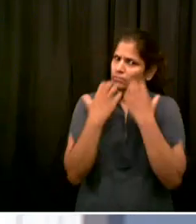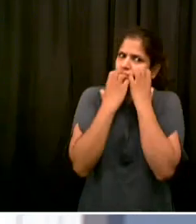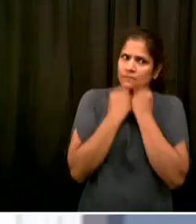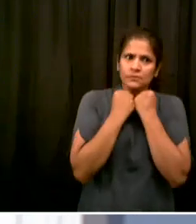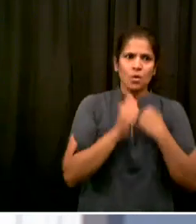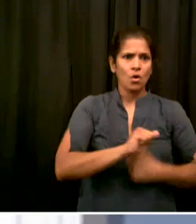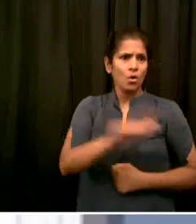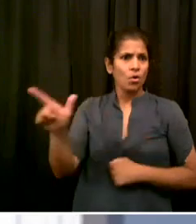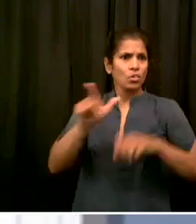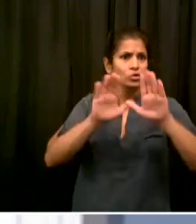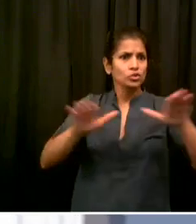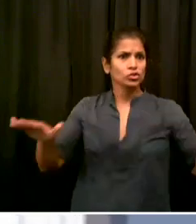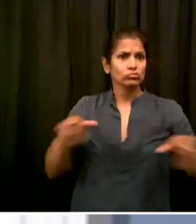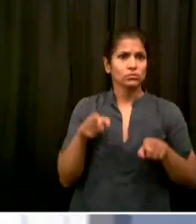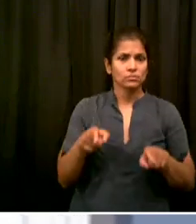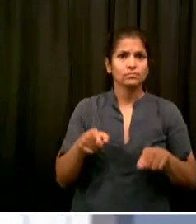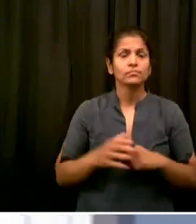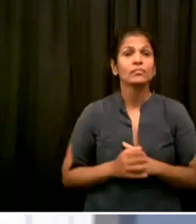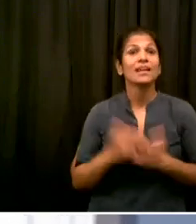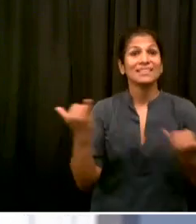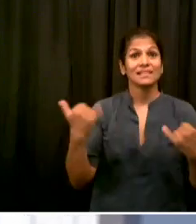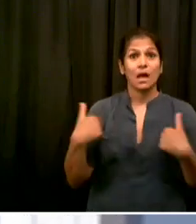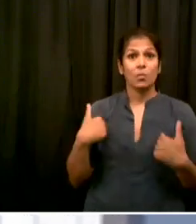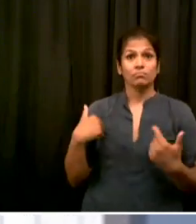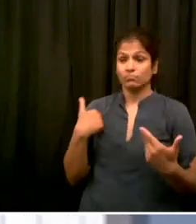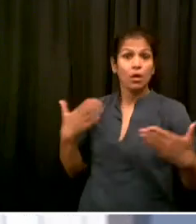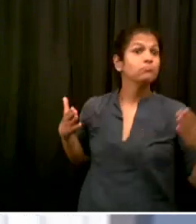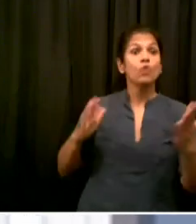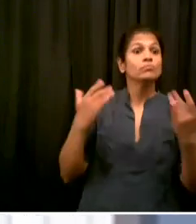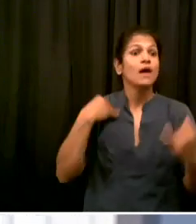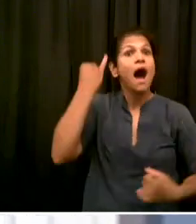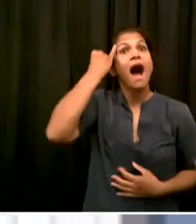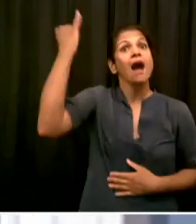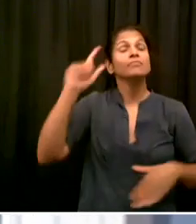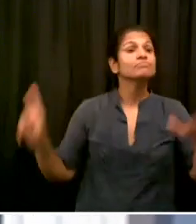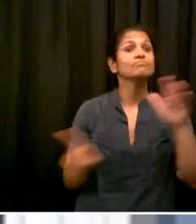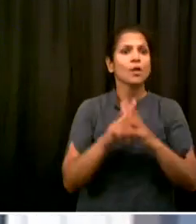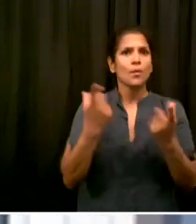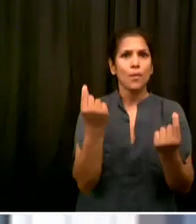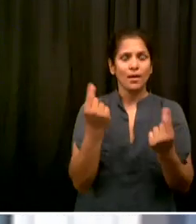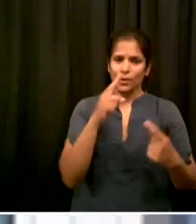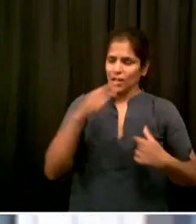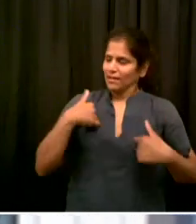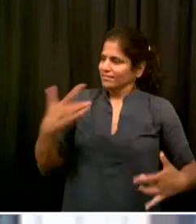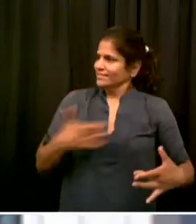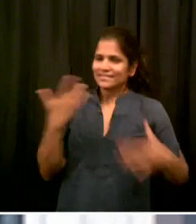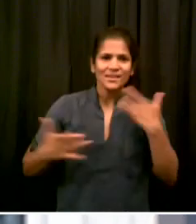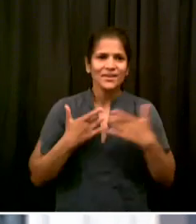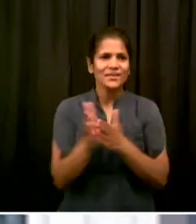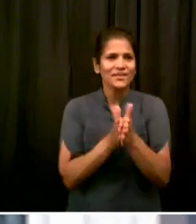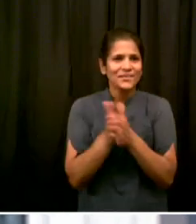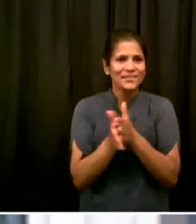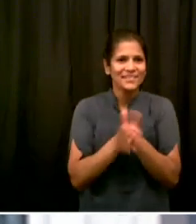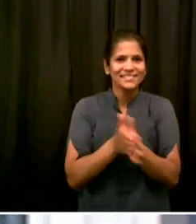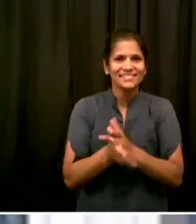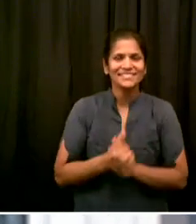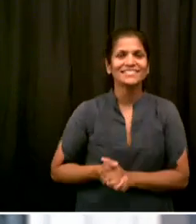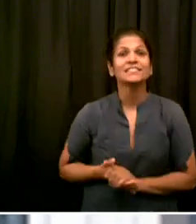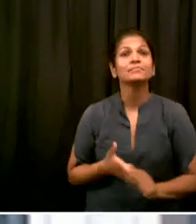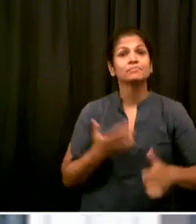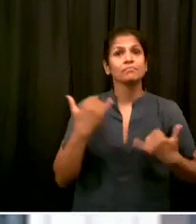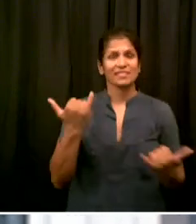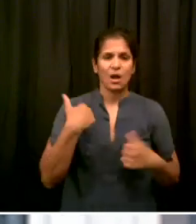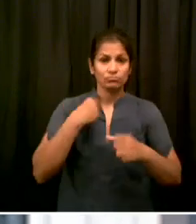outdoor learning as a supplement to the school day. Before COVID, as a teacher and a school leader, I always knew how important it was for